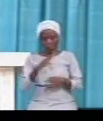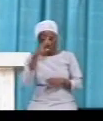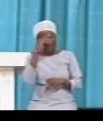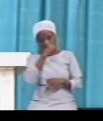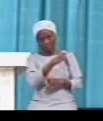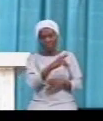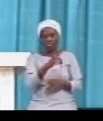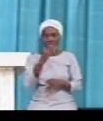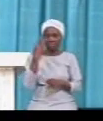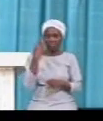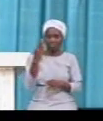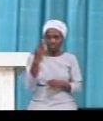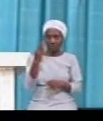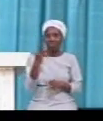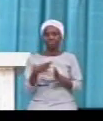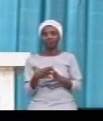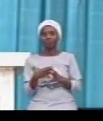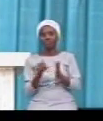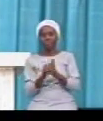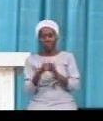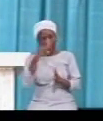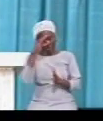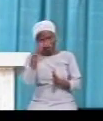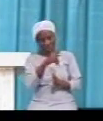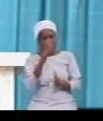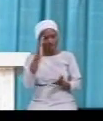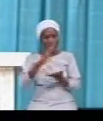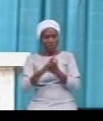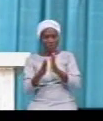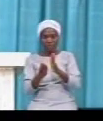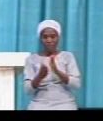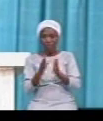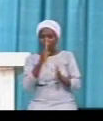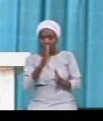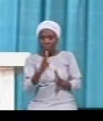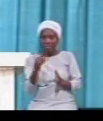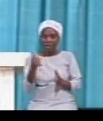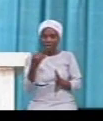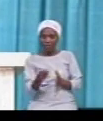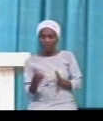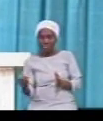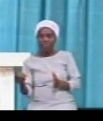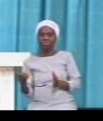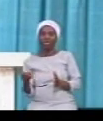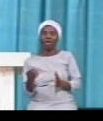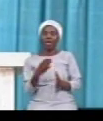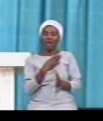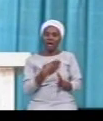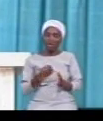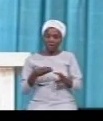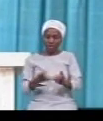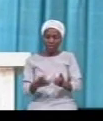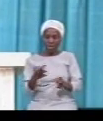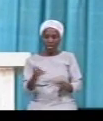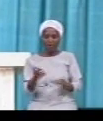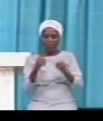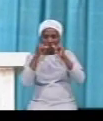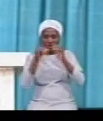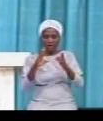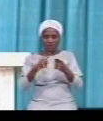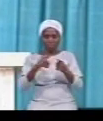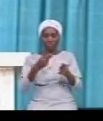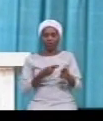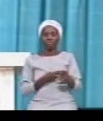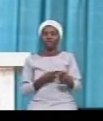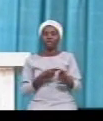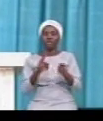of God. That will be an instrument, a channel of blessing to us. That as he stands to minister, he speaks the word. That word will come with power to sort